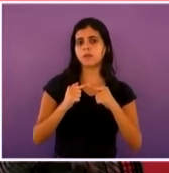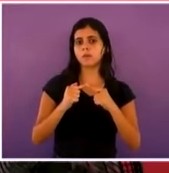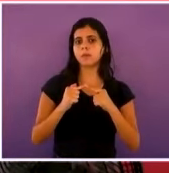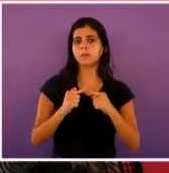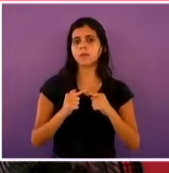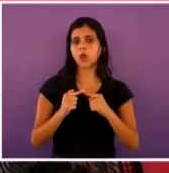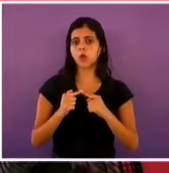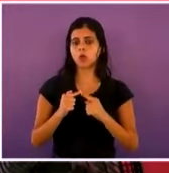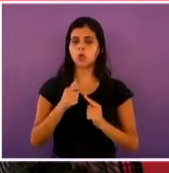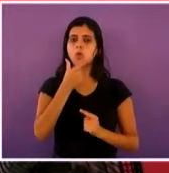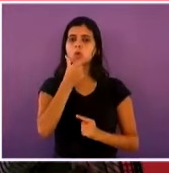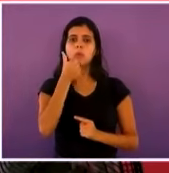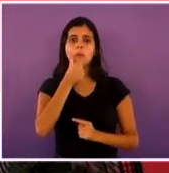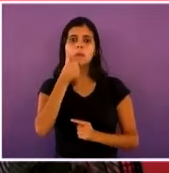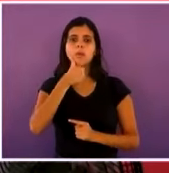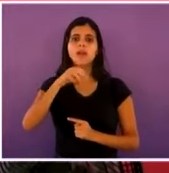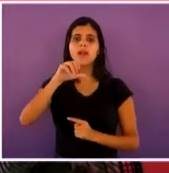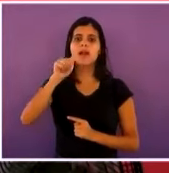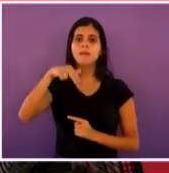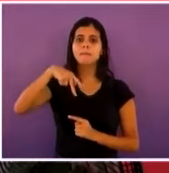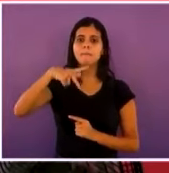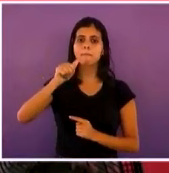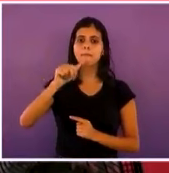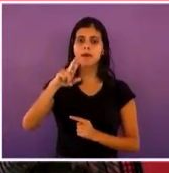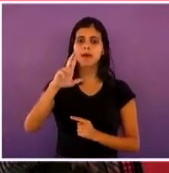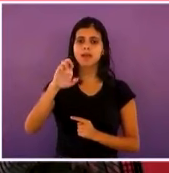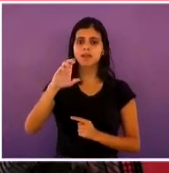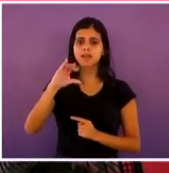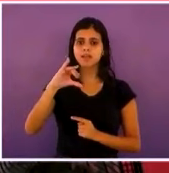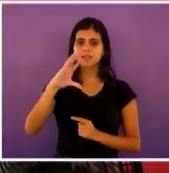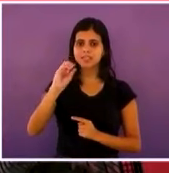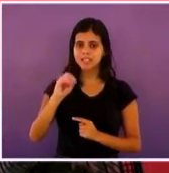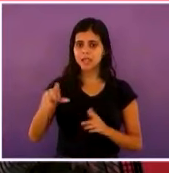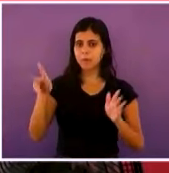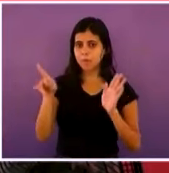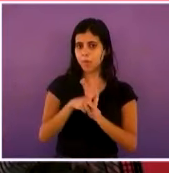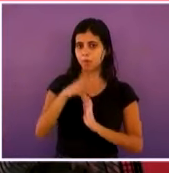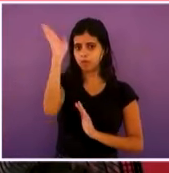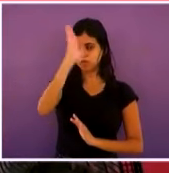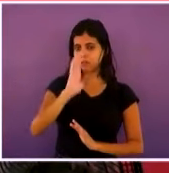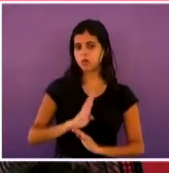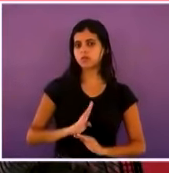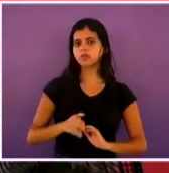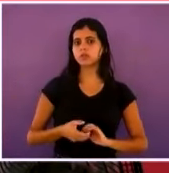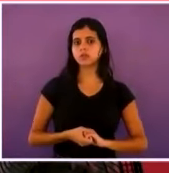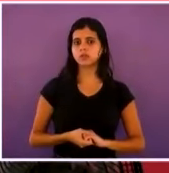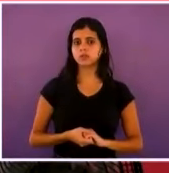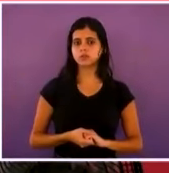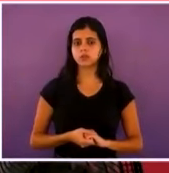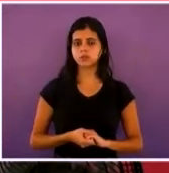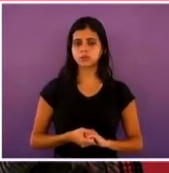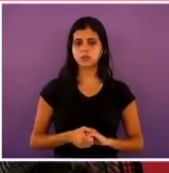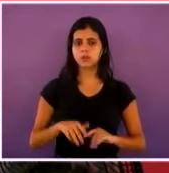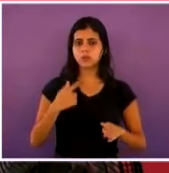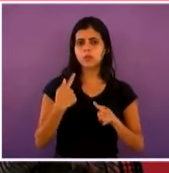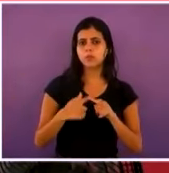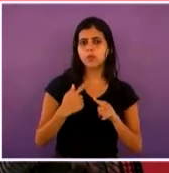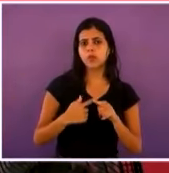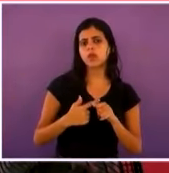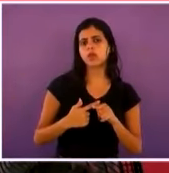in 2007, the then Archbishop of Buenos Aires, Bergoglio. Porque